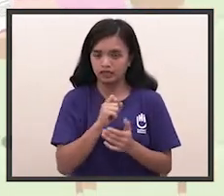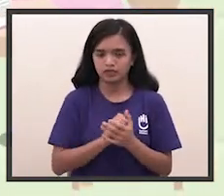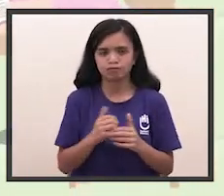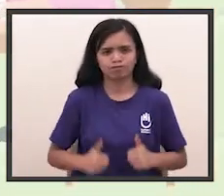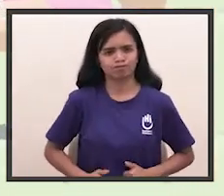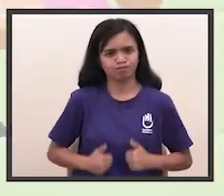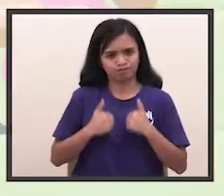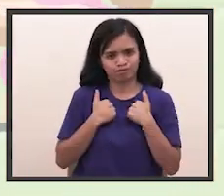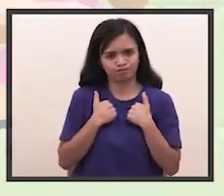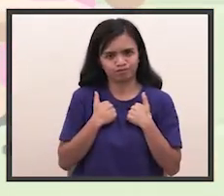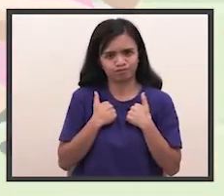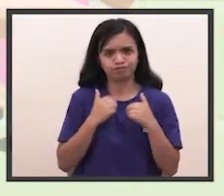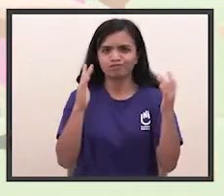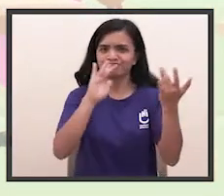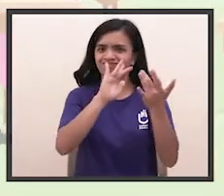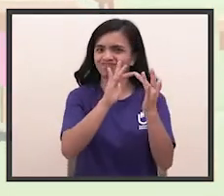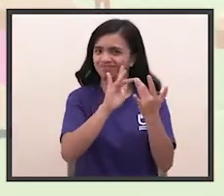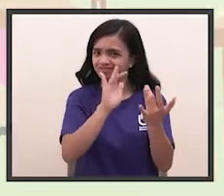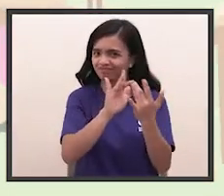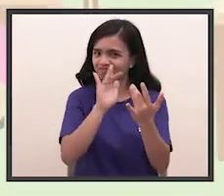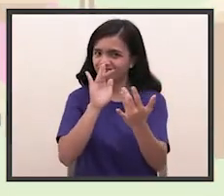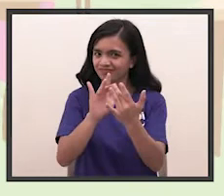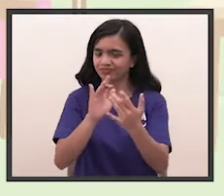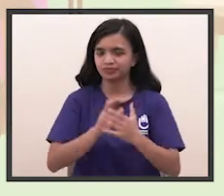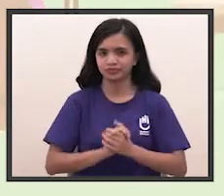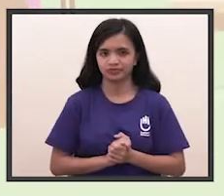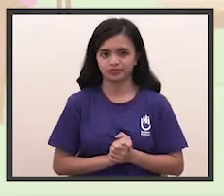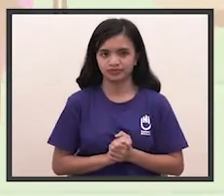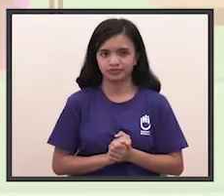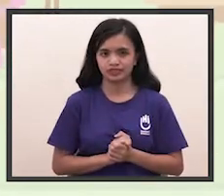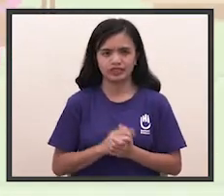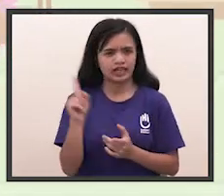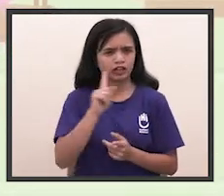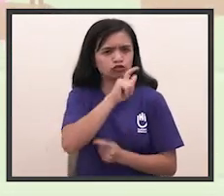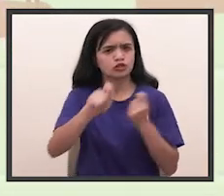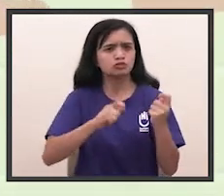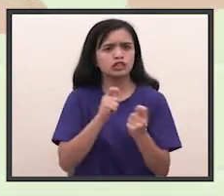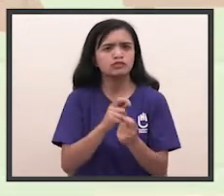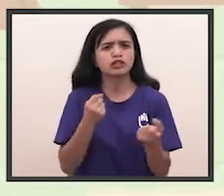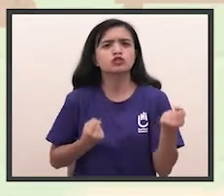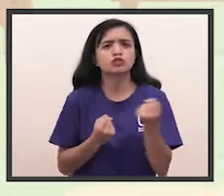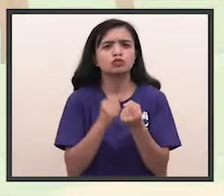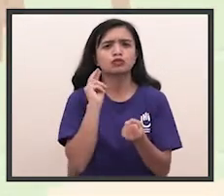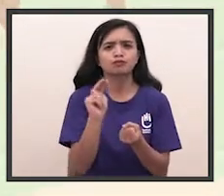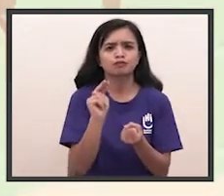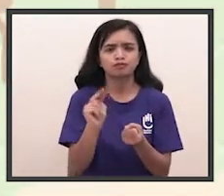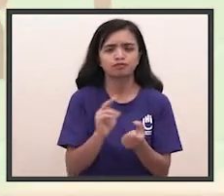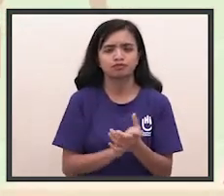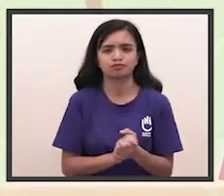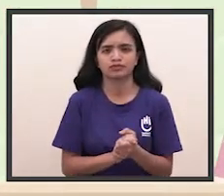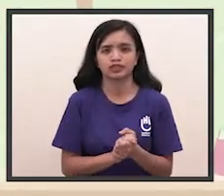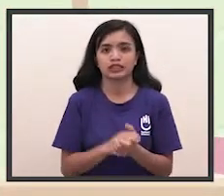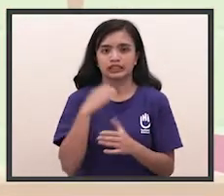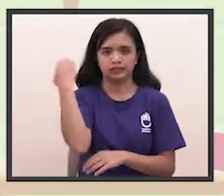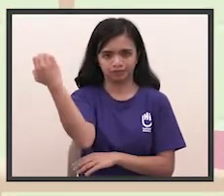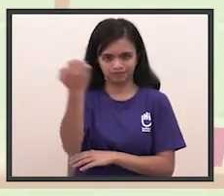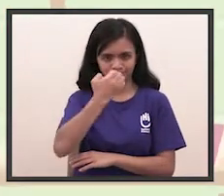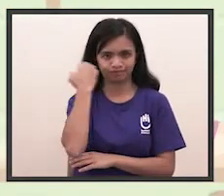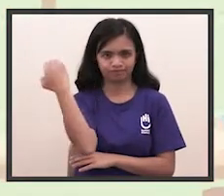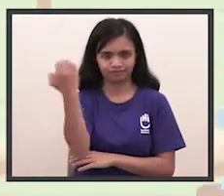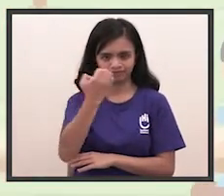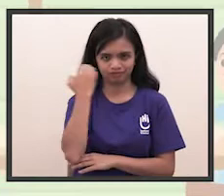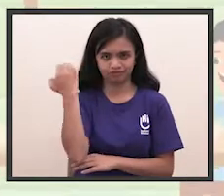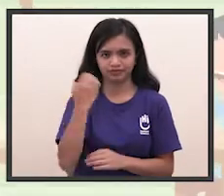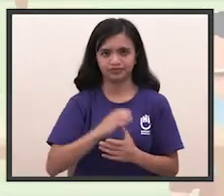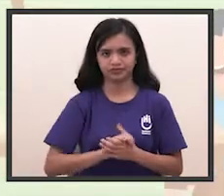age, address, contact information, and specific support needed